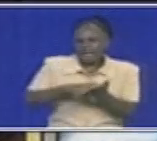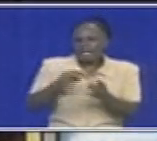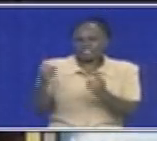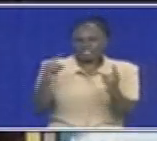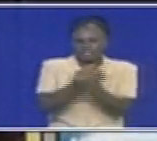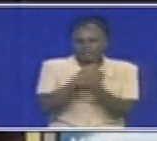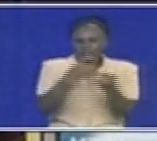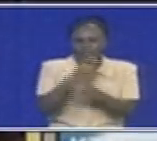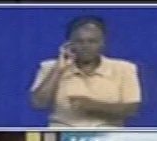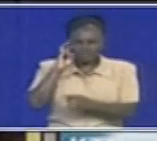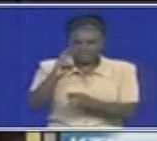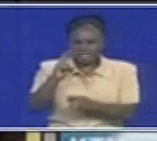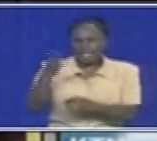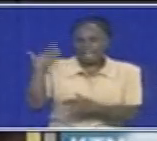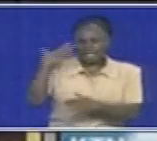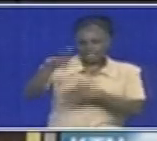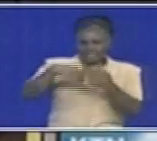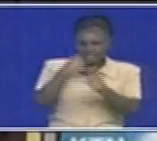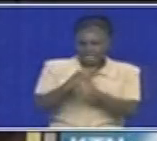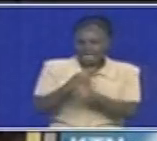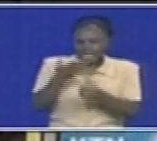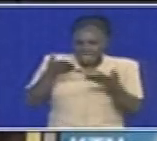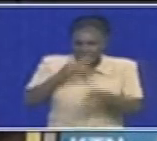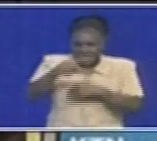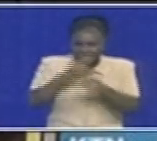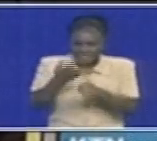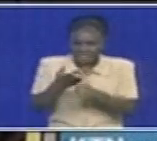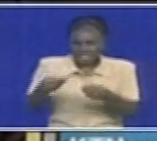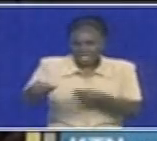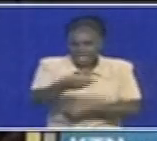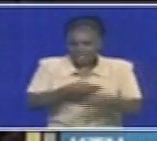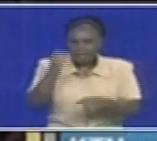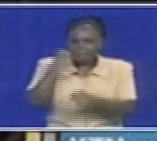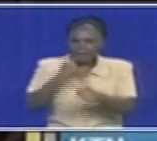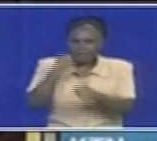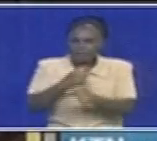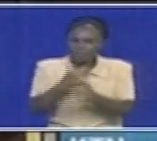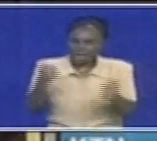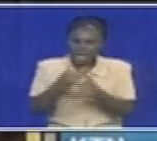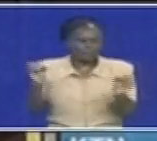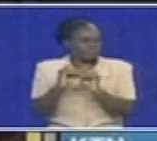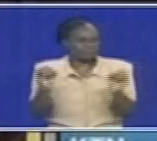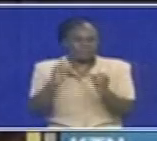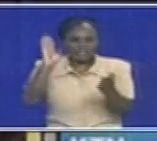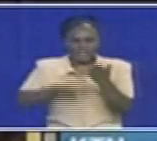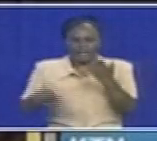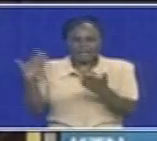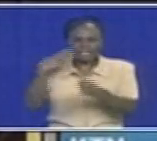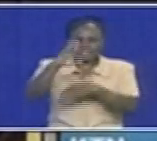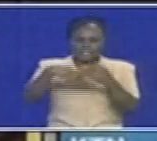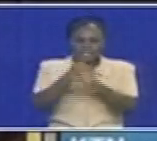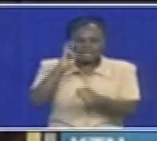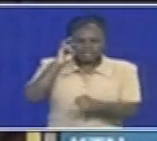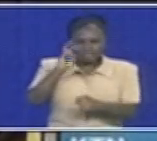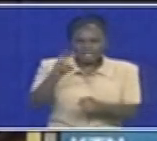We saw the returns for last year were good, but this year we've seen that the stock exchange has not been performing as well as it. We have seen some